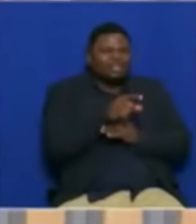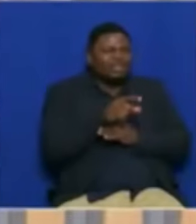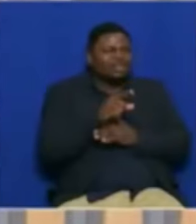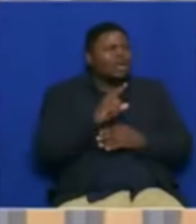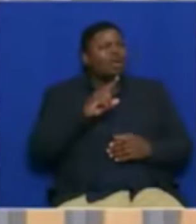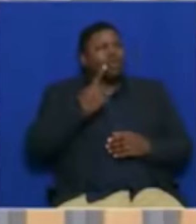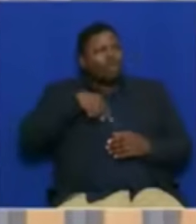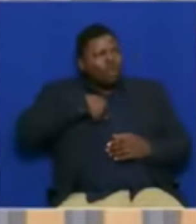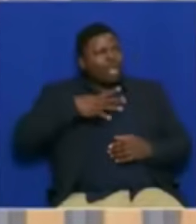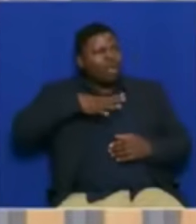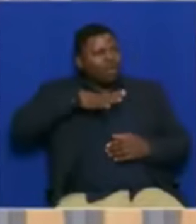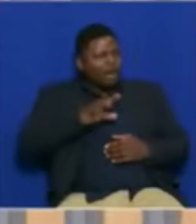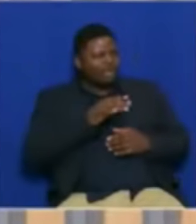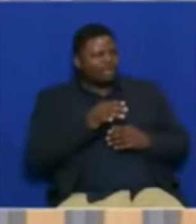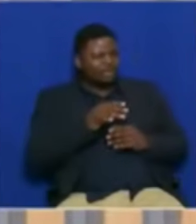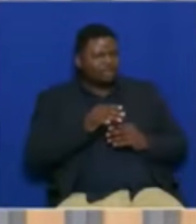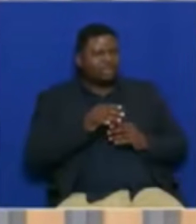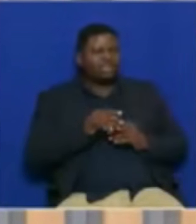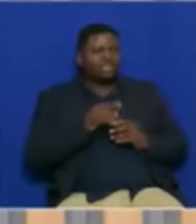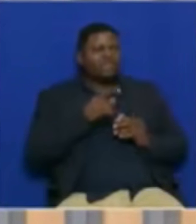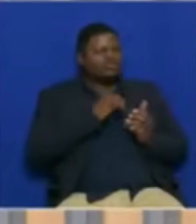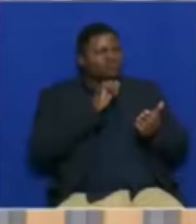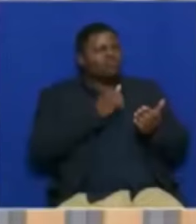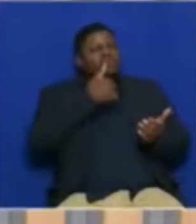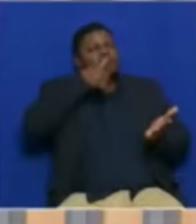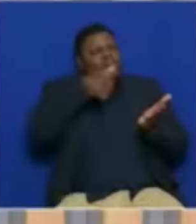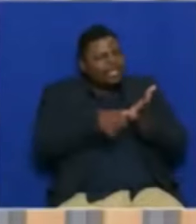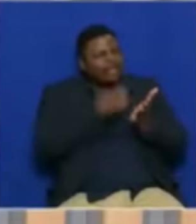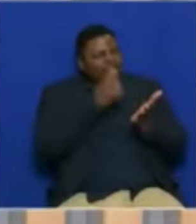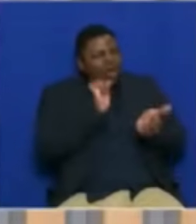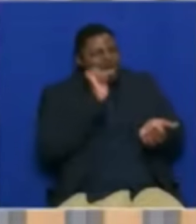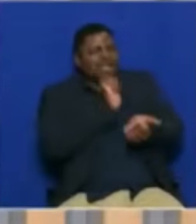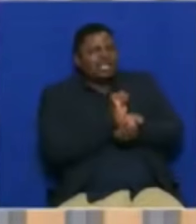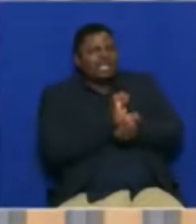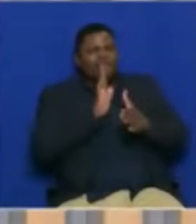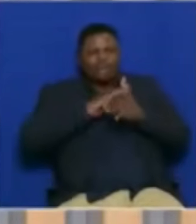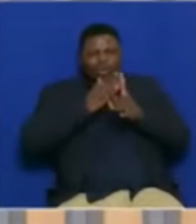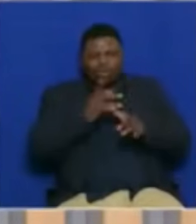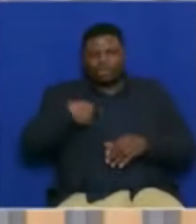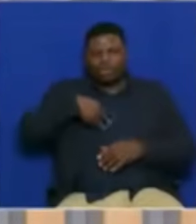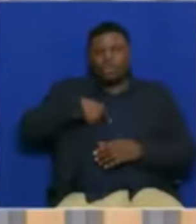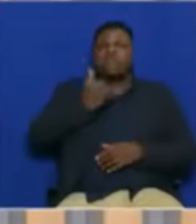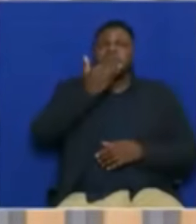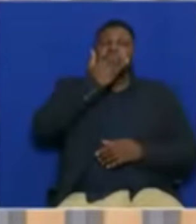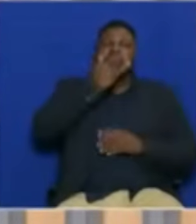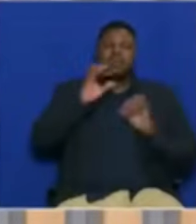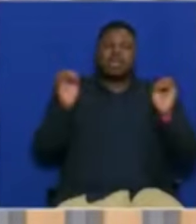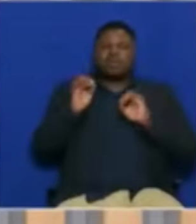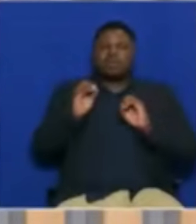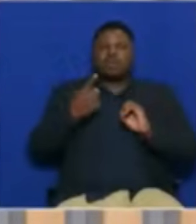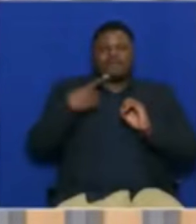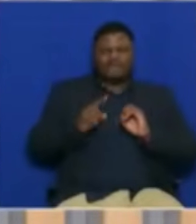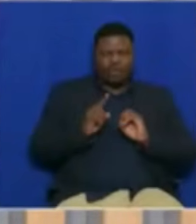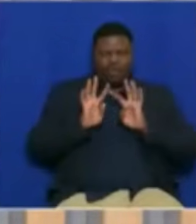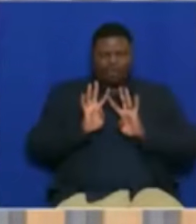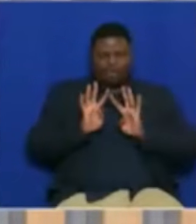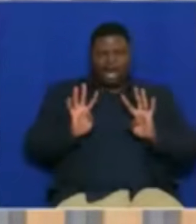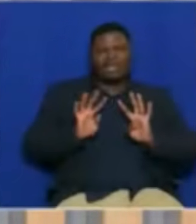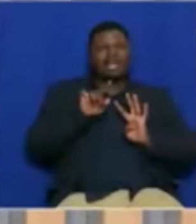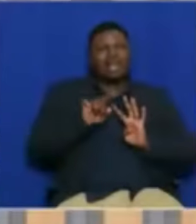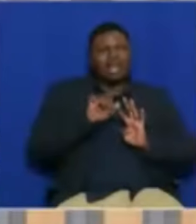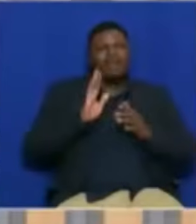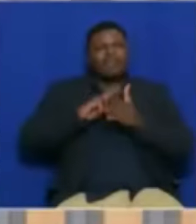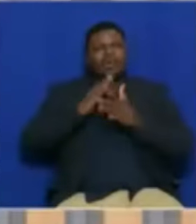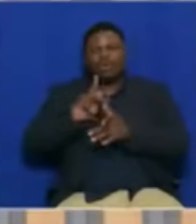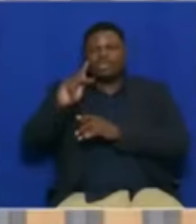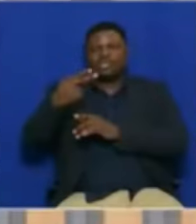issued because I'm not happy that in that panel that general was there and General Khan was not there? Why is it the business of